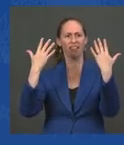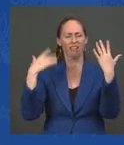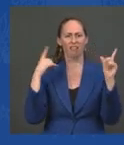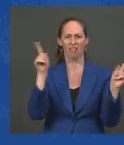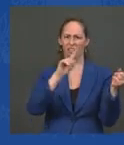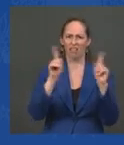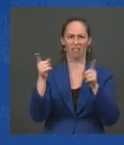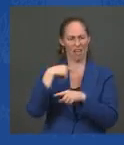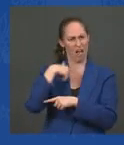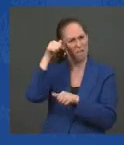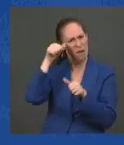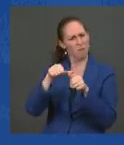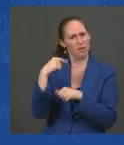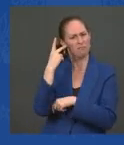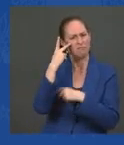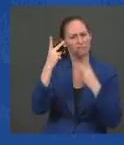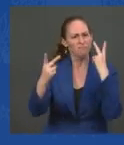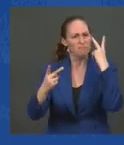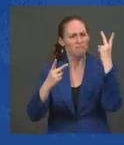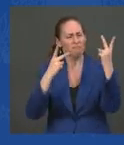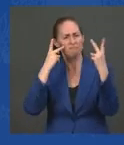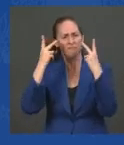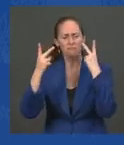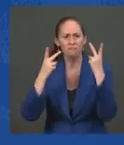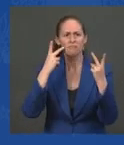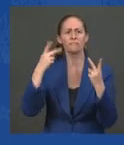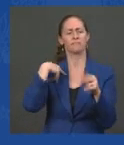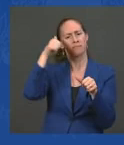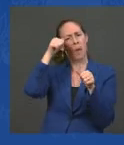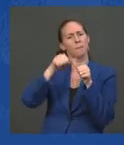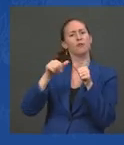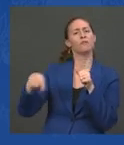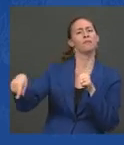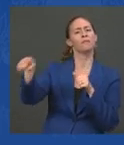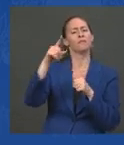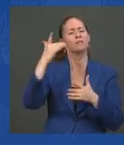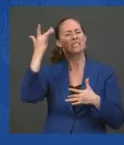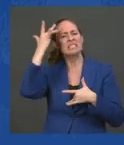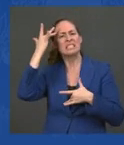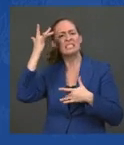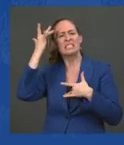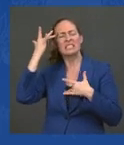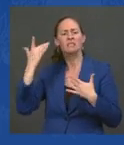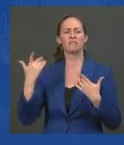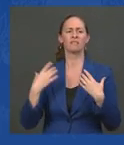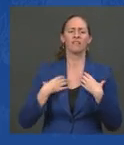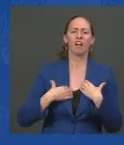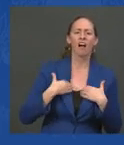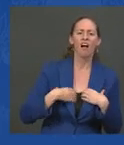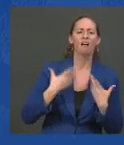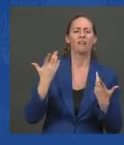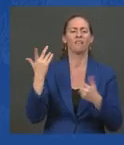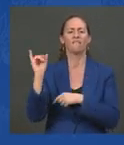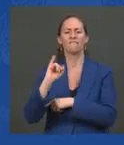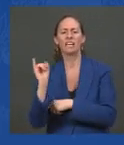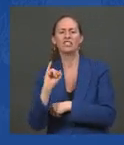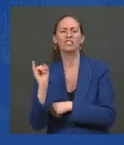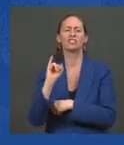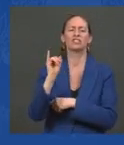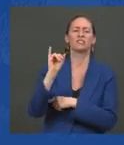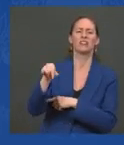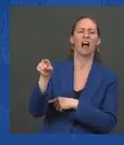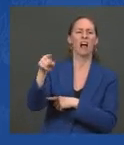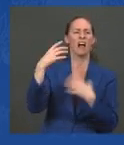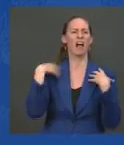asthma. It means reducing pollution so our children can develop and avoid these